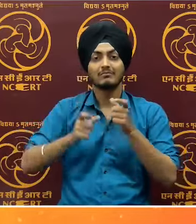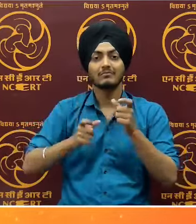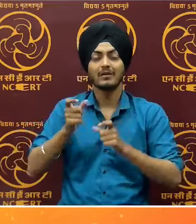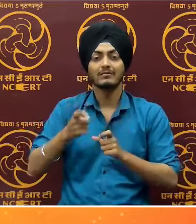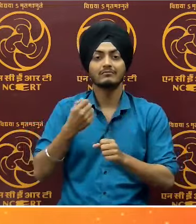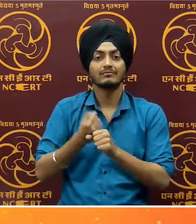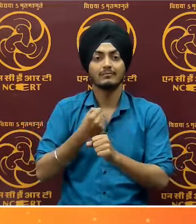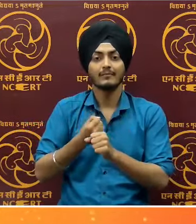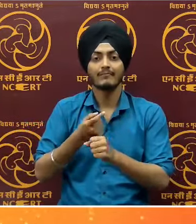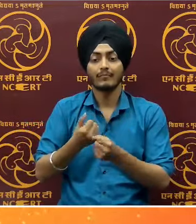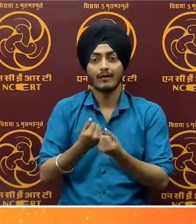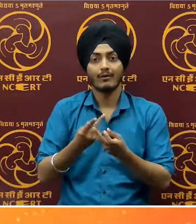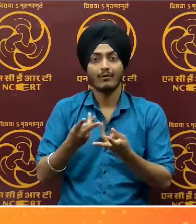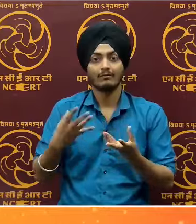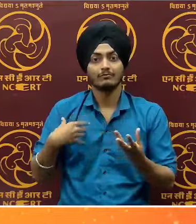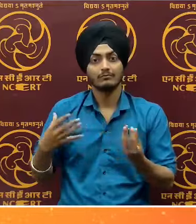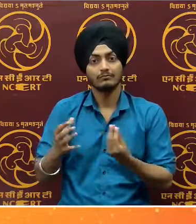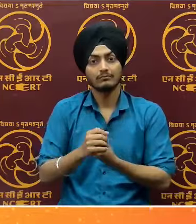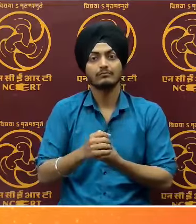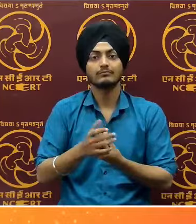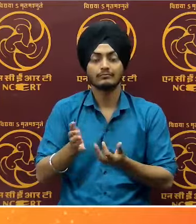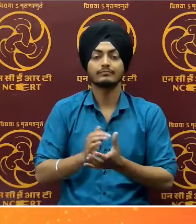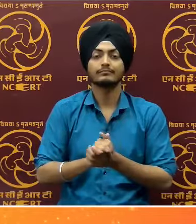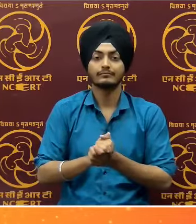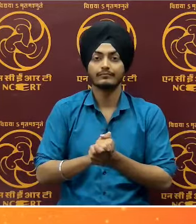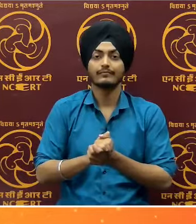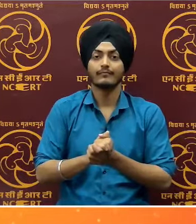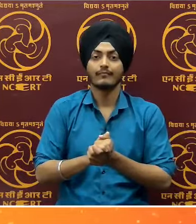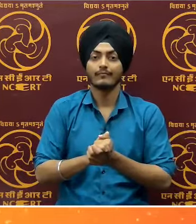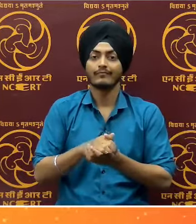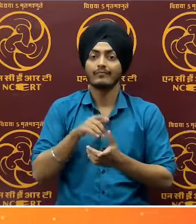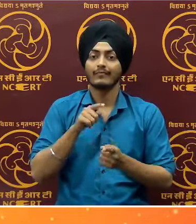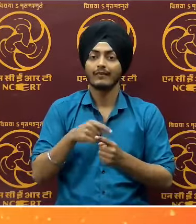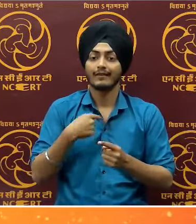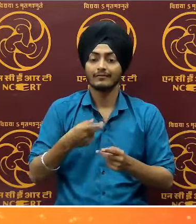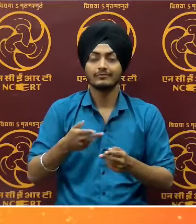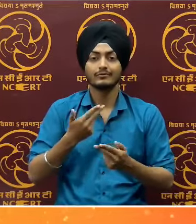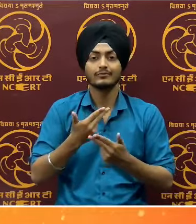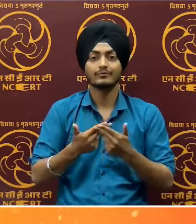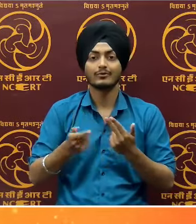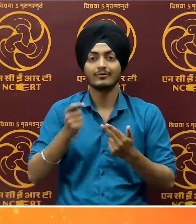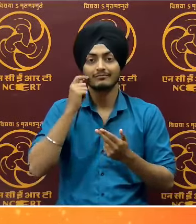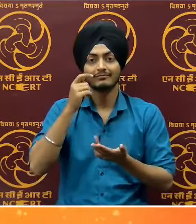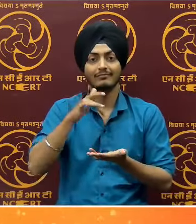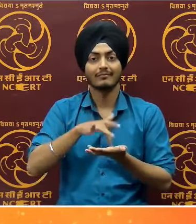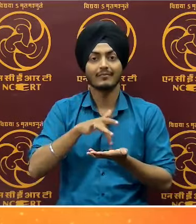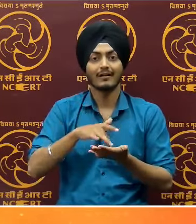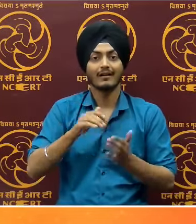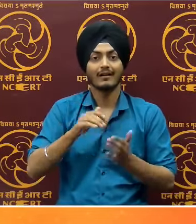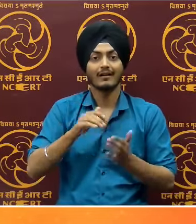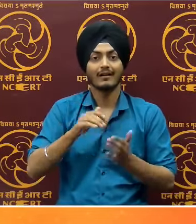workers. These all people should come together. So, the story of Palampur gives a very important